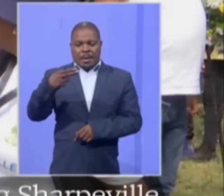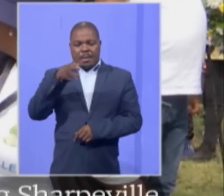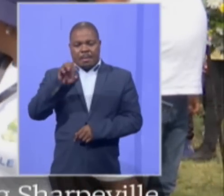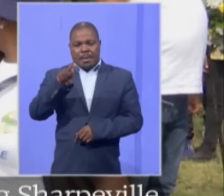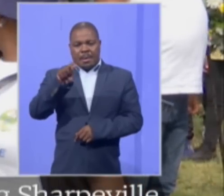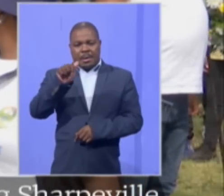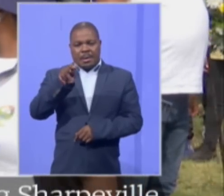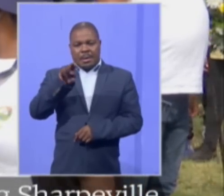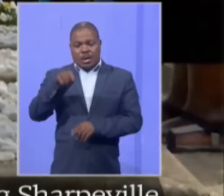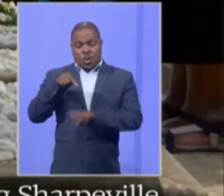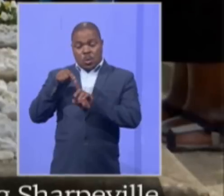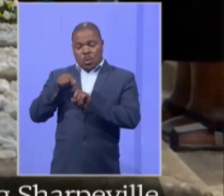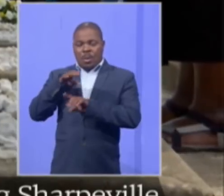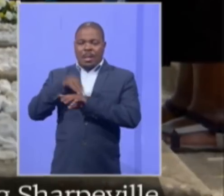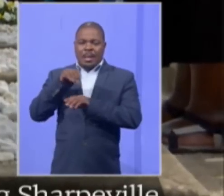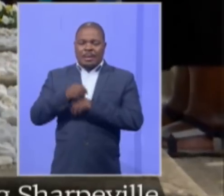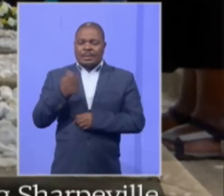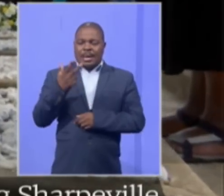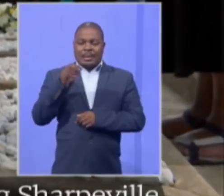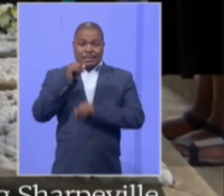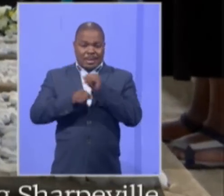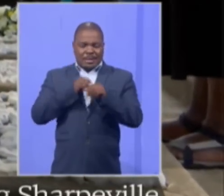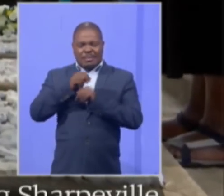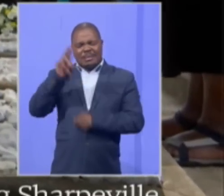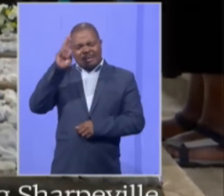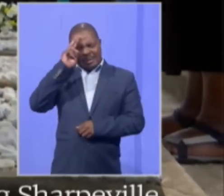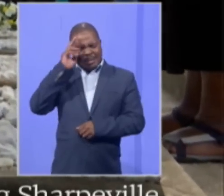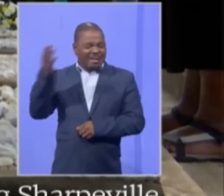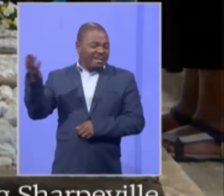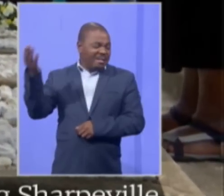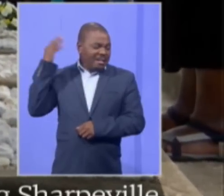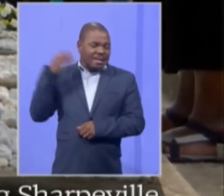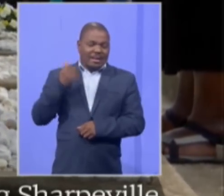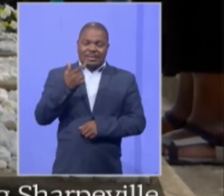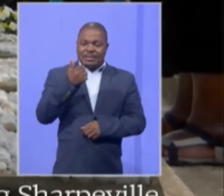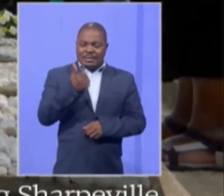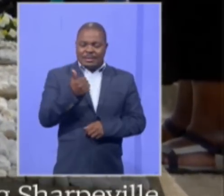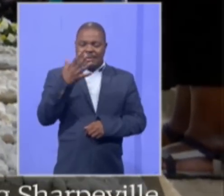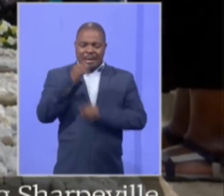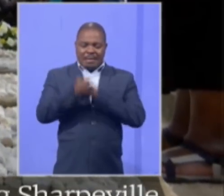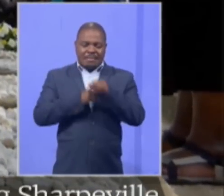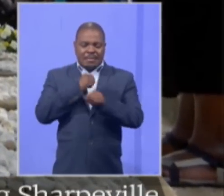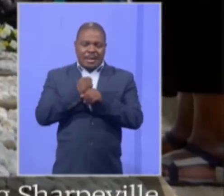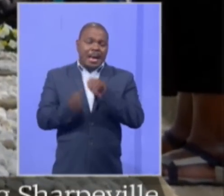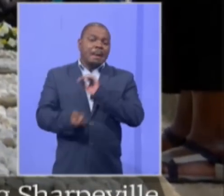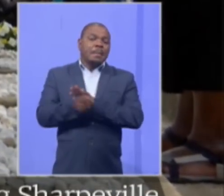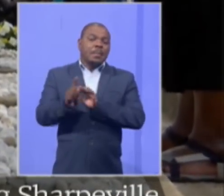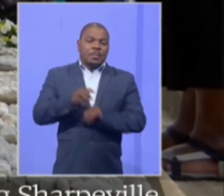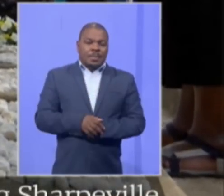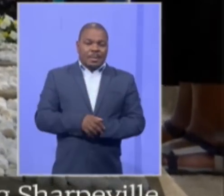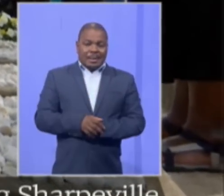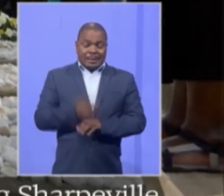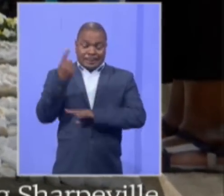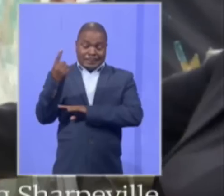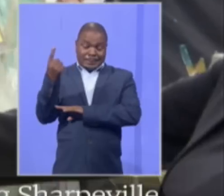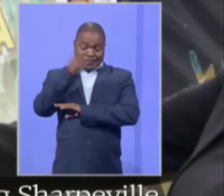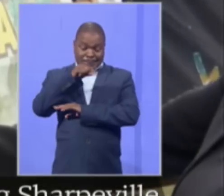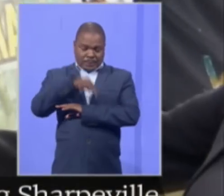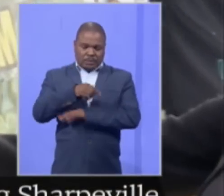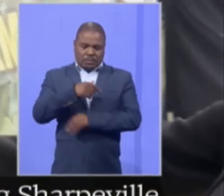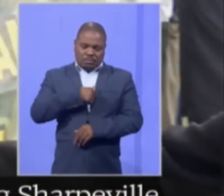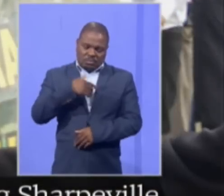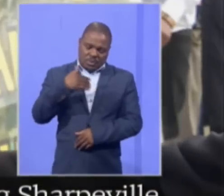ye 16 o sa gopola gabotse tiragalo ya mengwaga ye 15 ya go feta. Letsatsi lena le bohloko ho nna